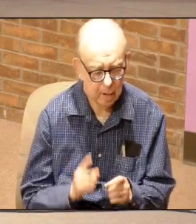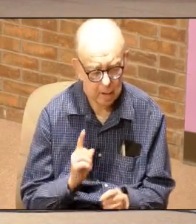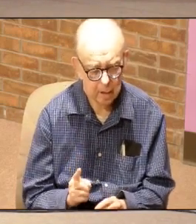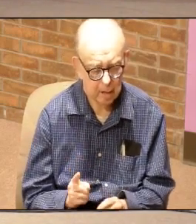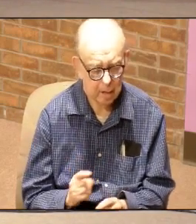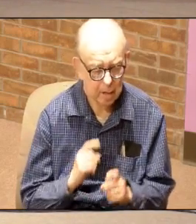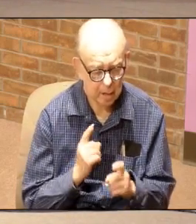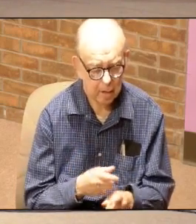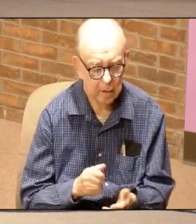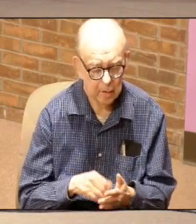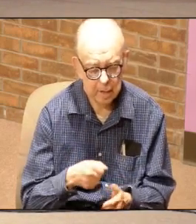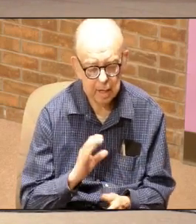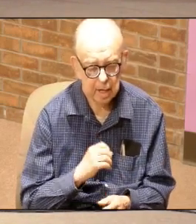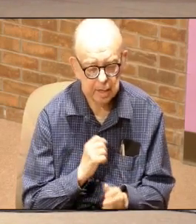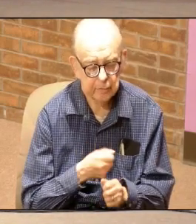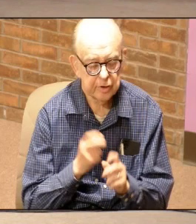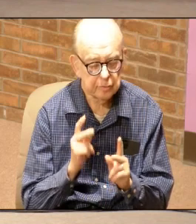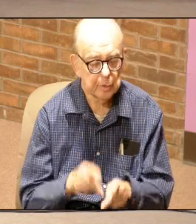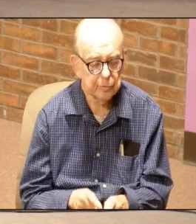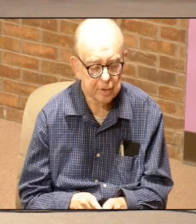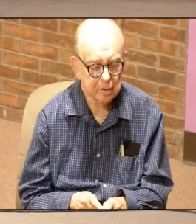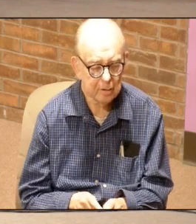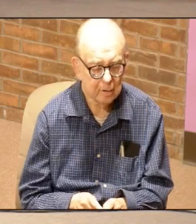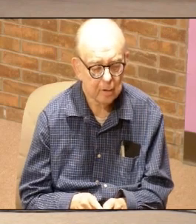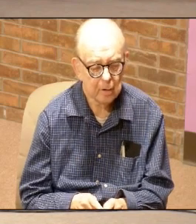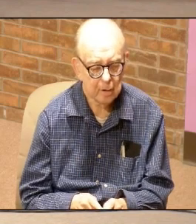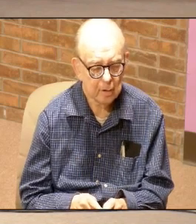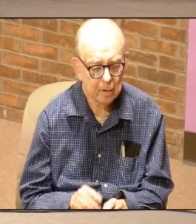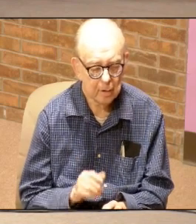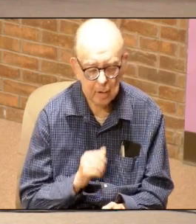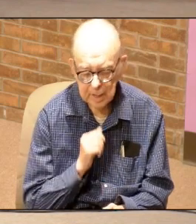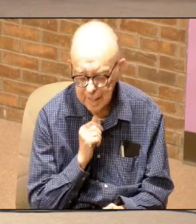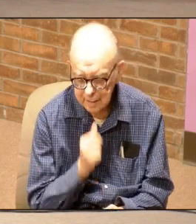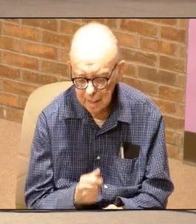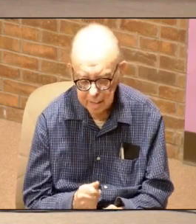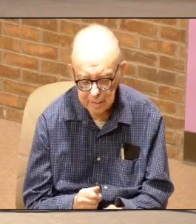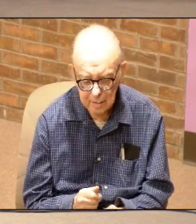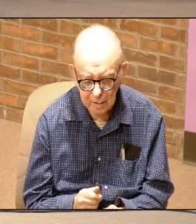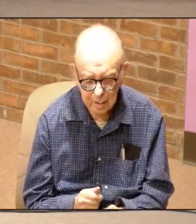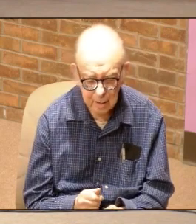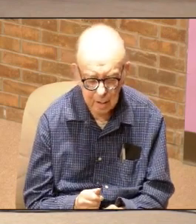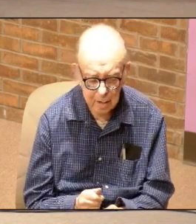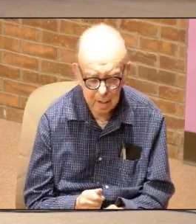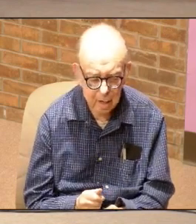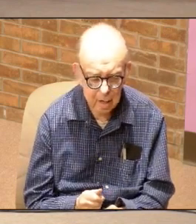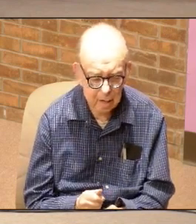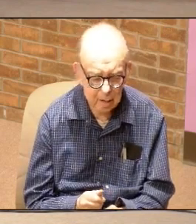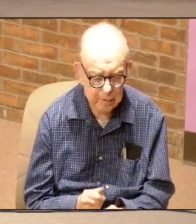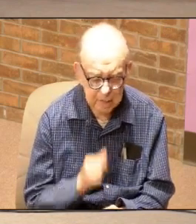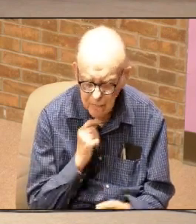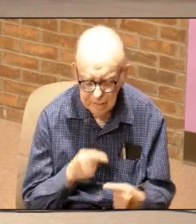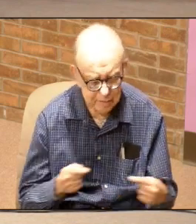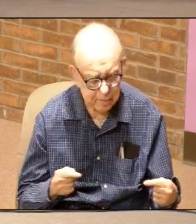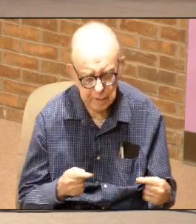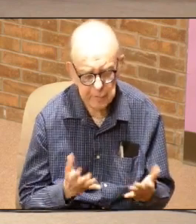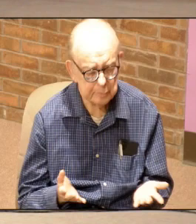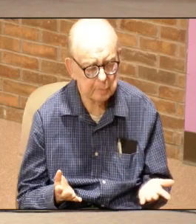the number one gift that God gives to each and every one of us is not a